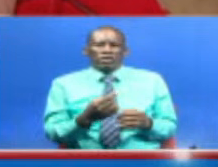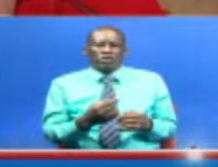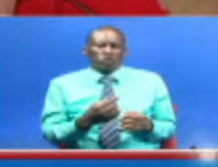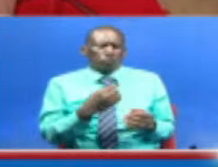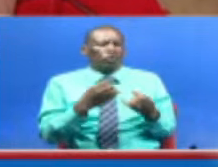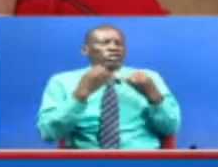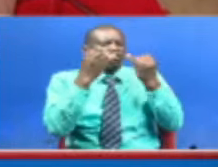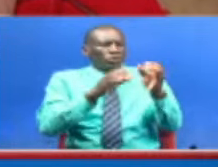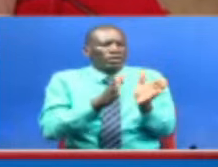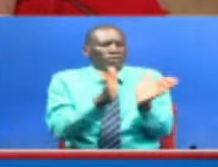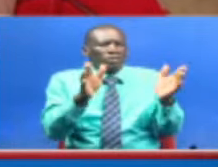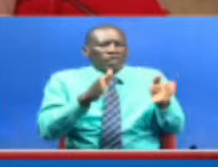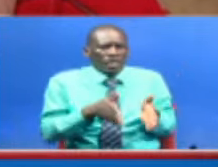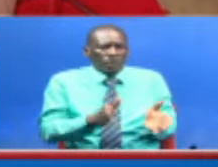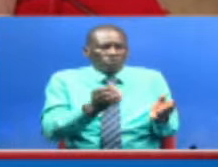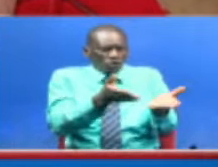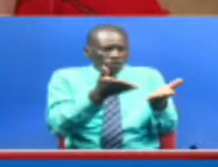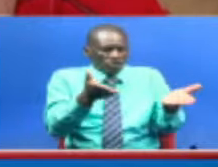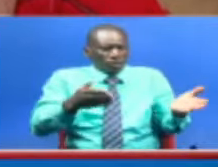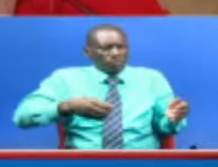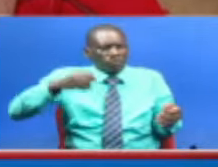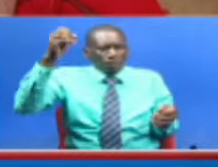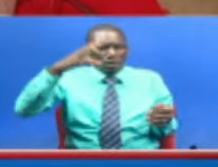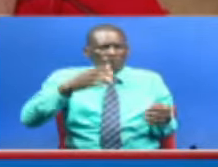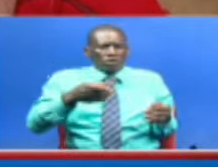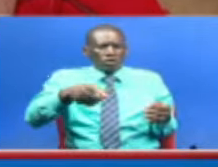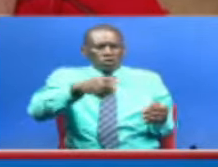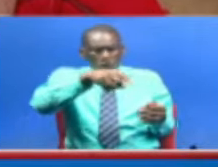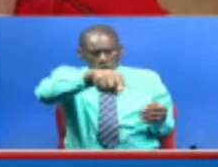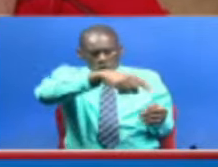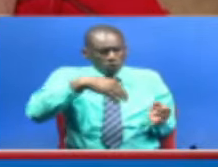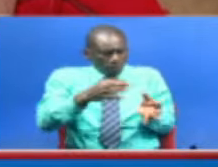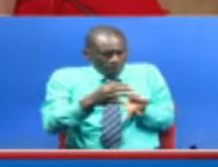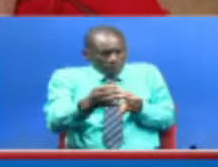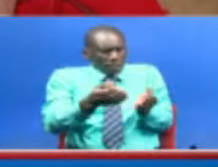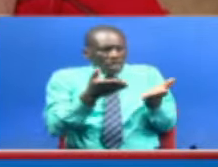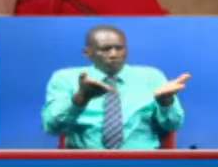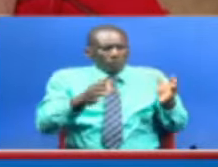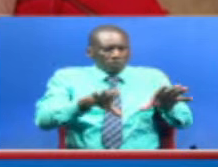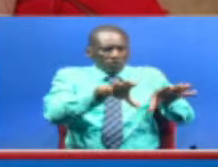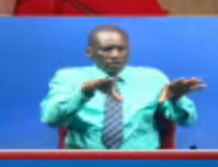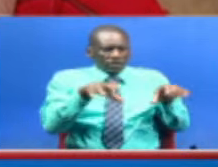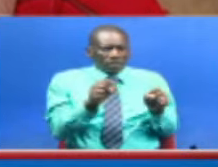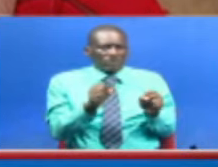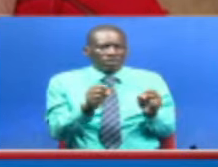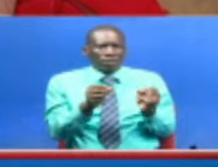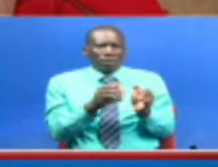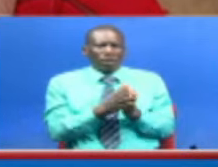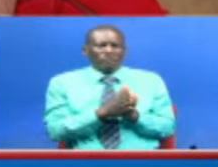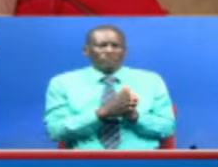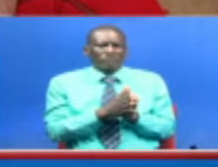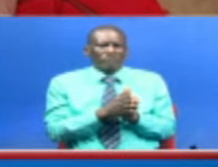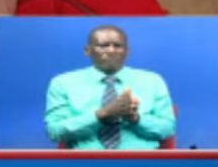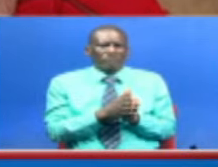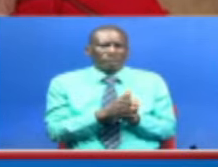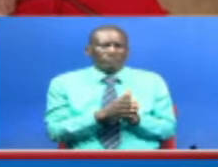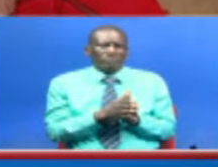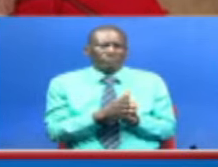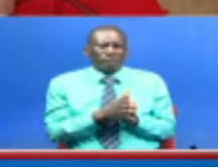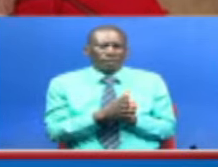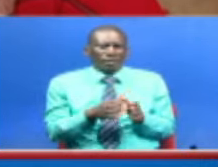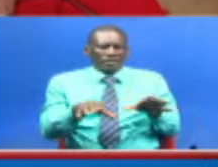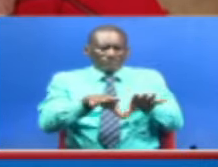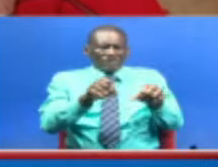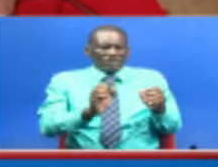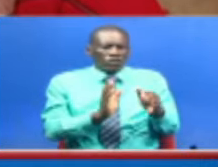really, in terms of our availability, we do measure the availability of our systems, and it's